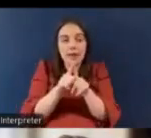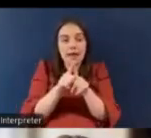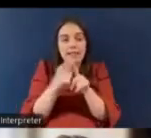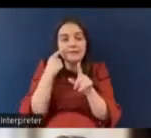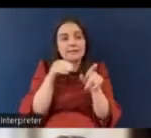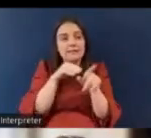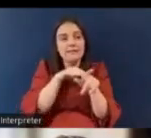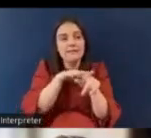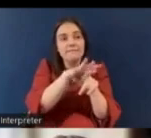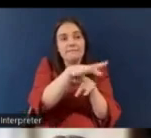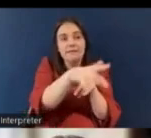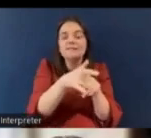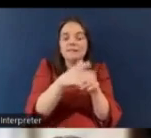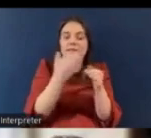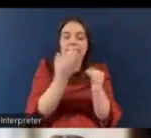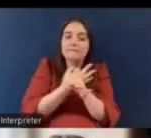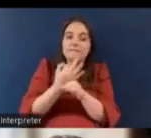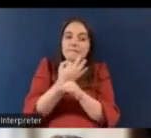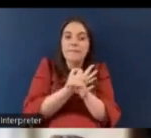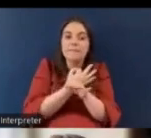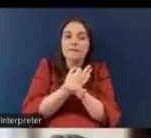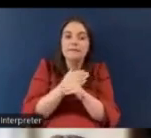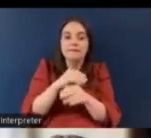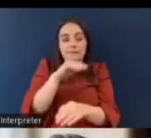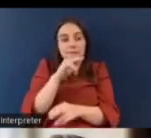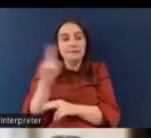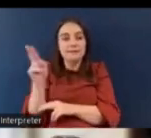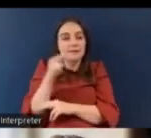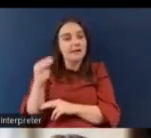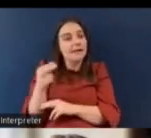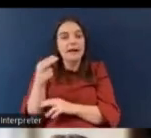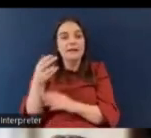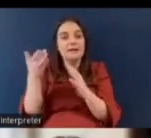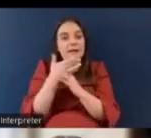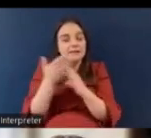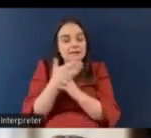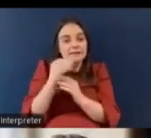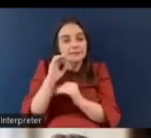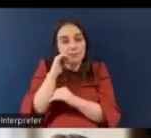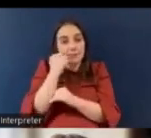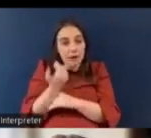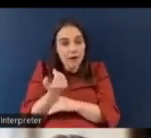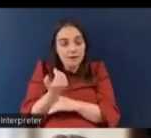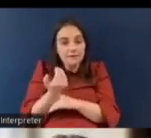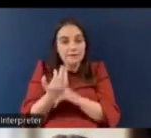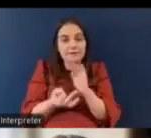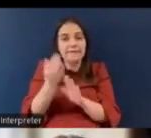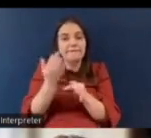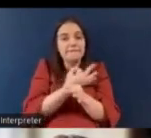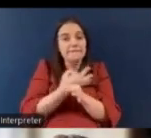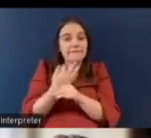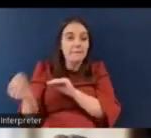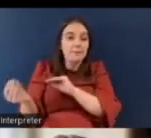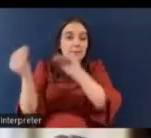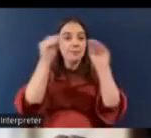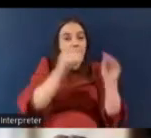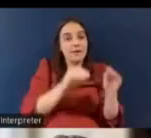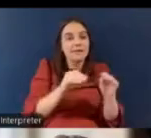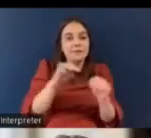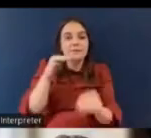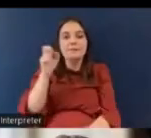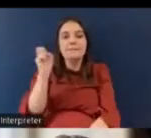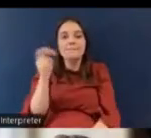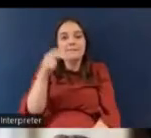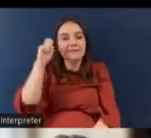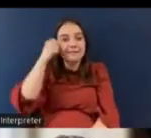down into families, and I suppose depriving them of being eligible in the first instance, because if their family move back in, it's a means tested, so